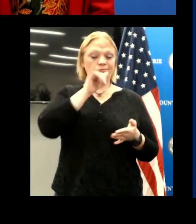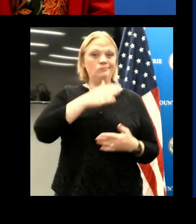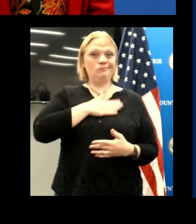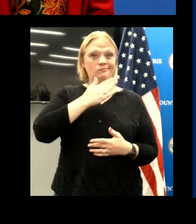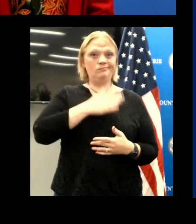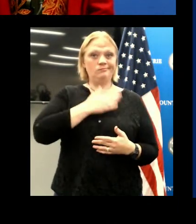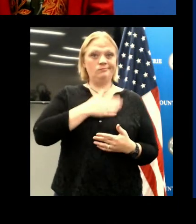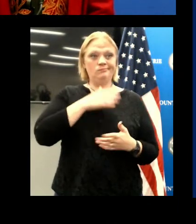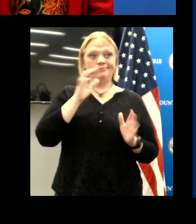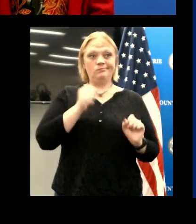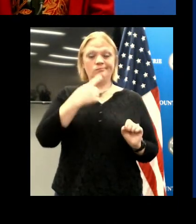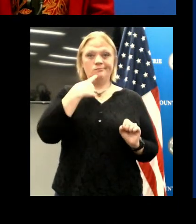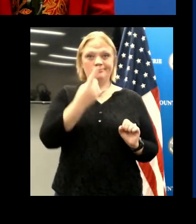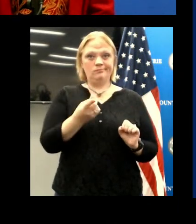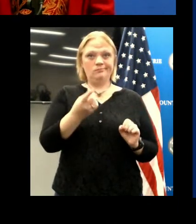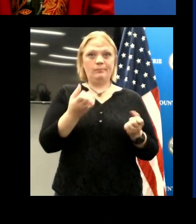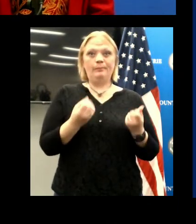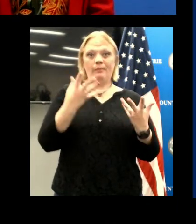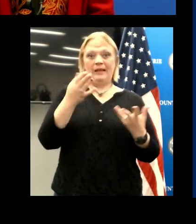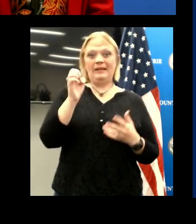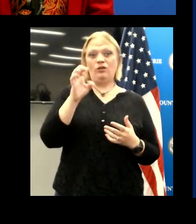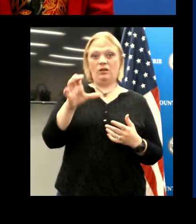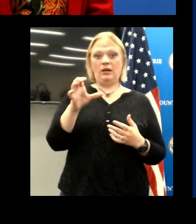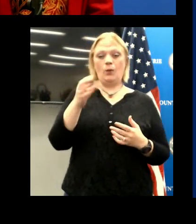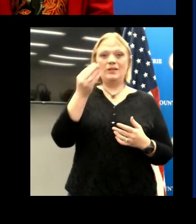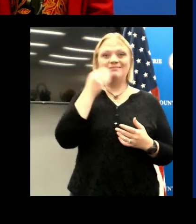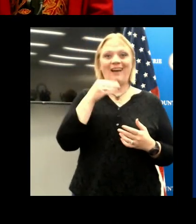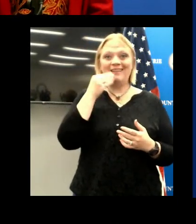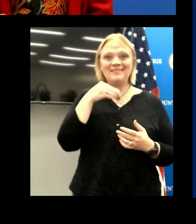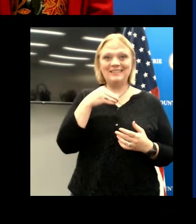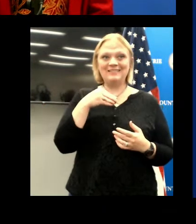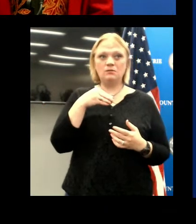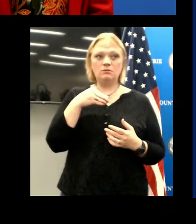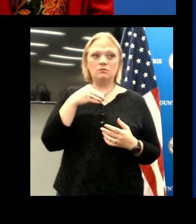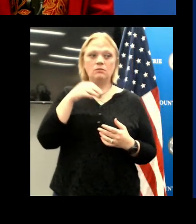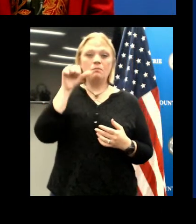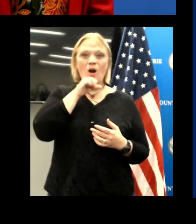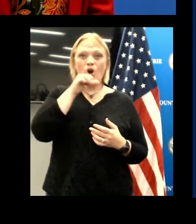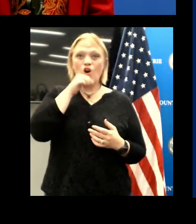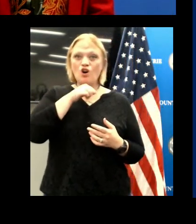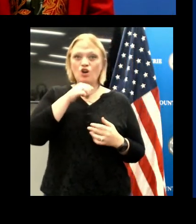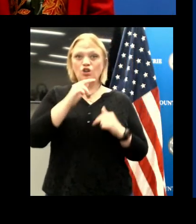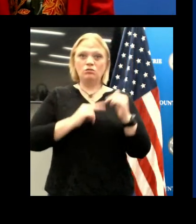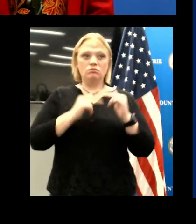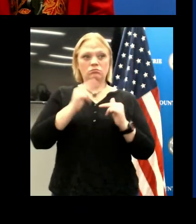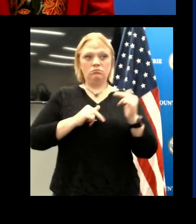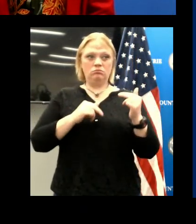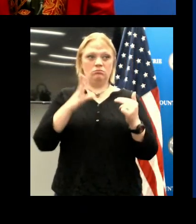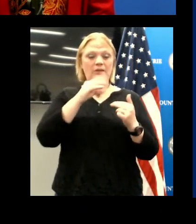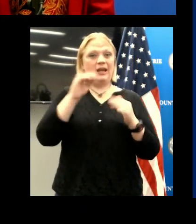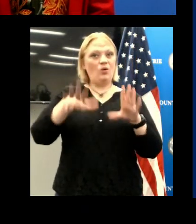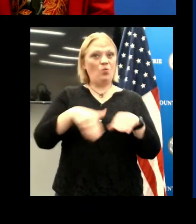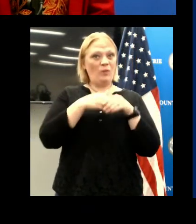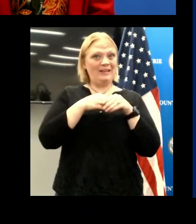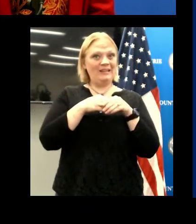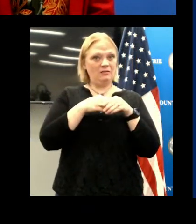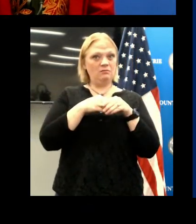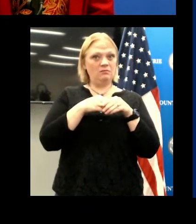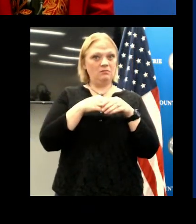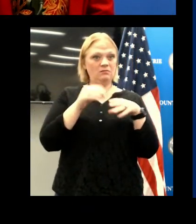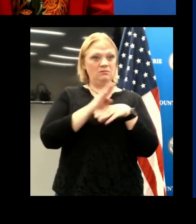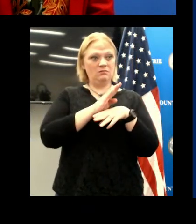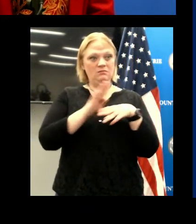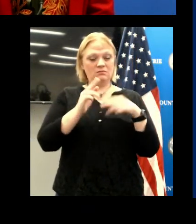say that many of our Erie County dining and bar facilities and wedding venues are